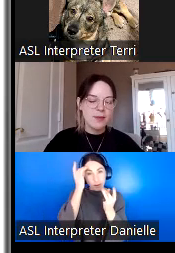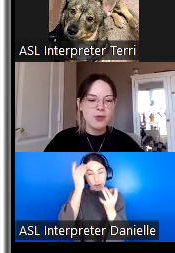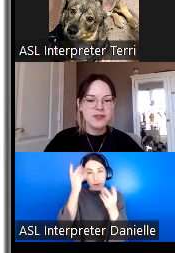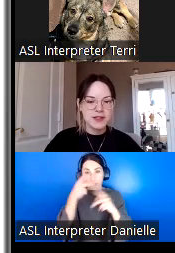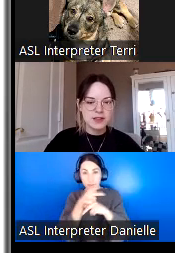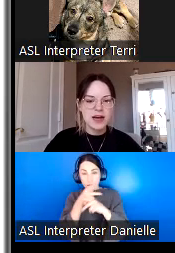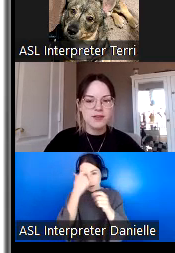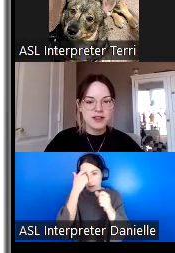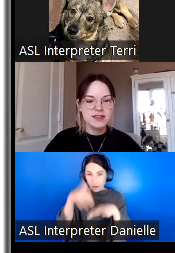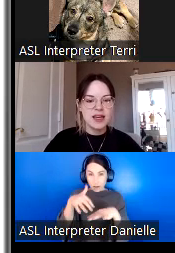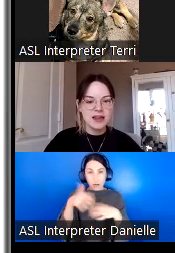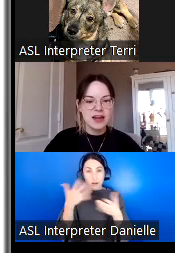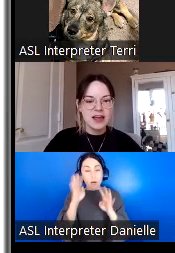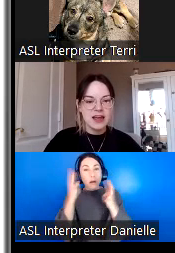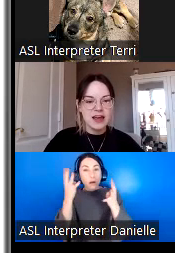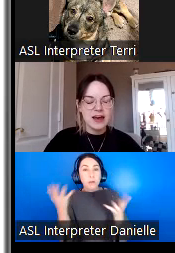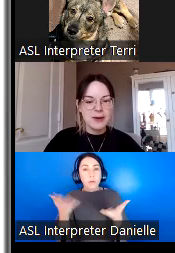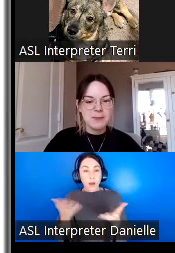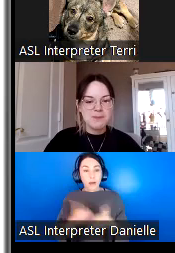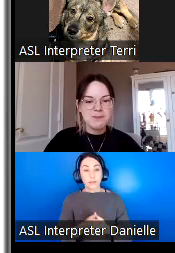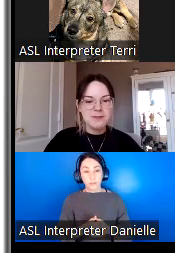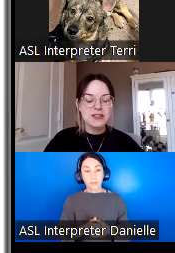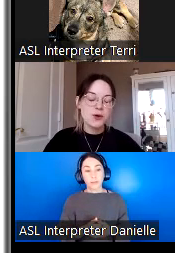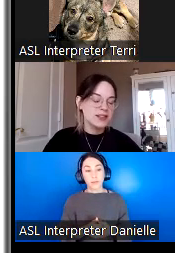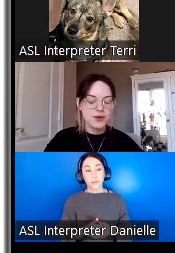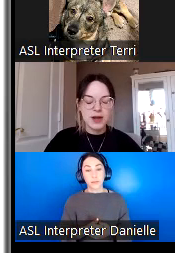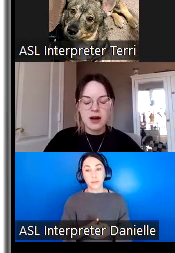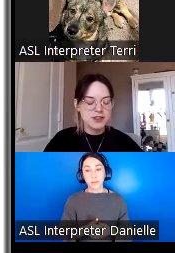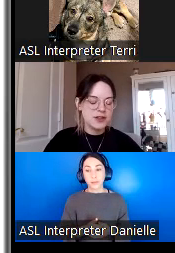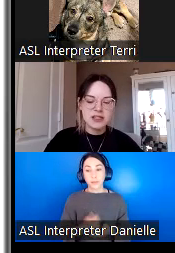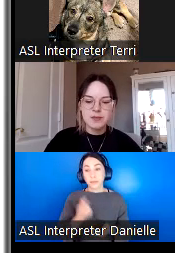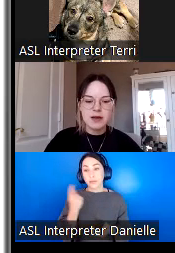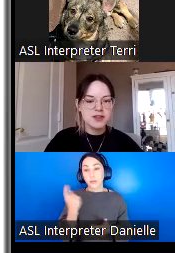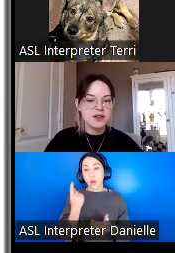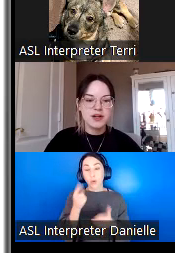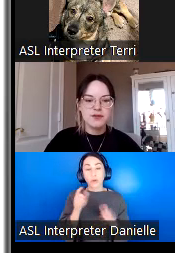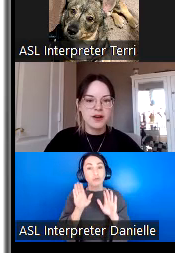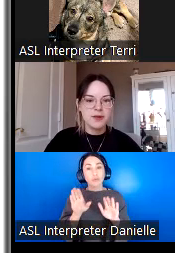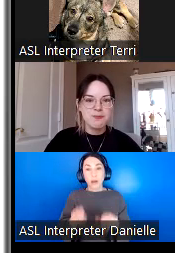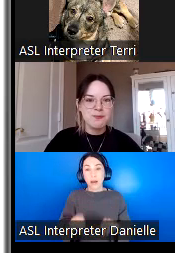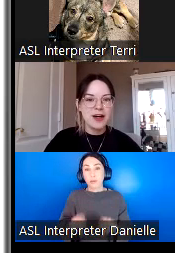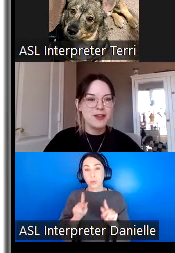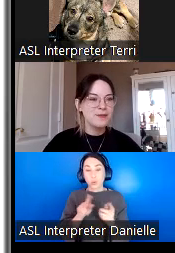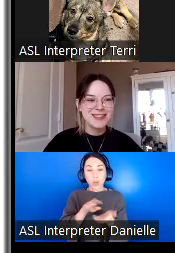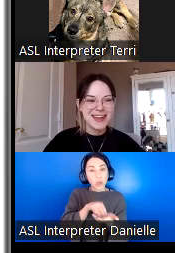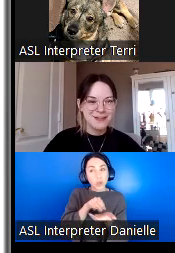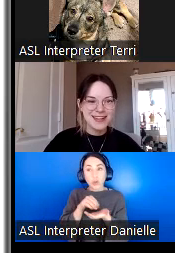what we can come up with for survivors. And it's always a great opportunity to be able to learn from other amazing